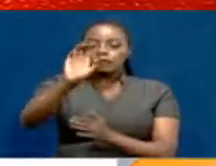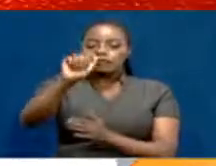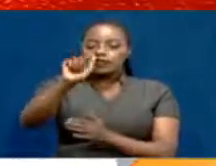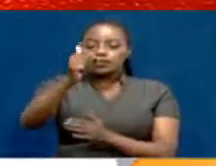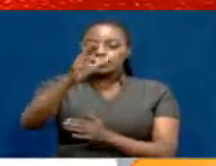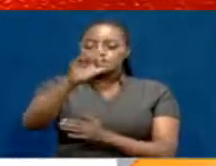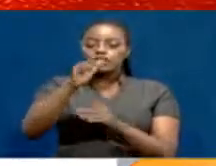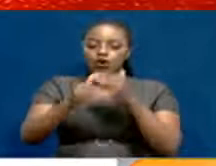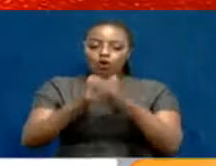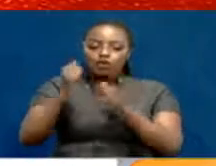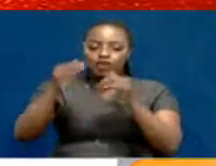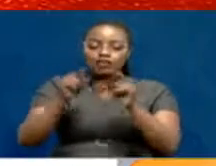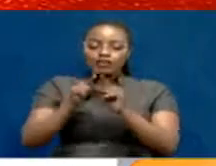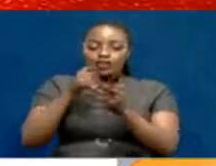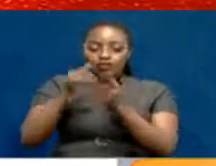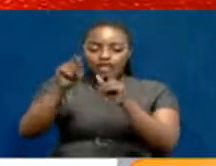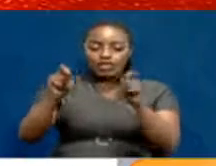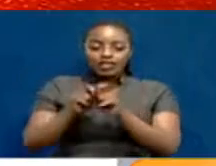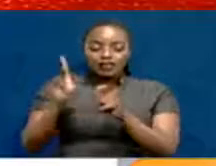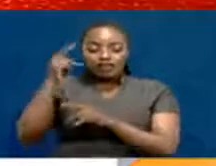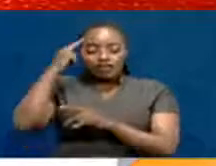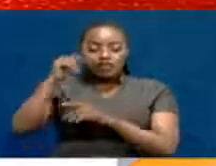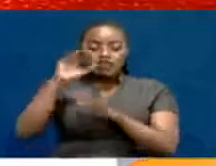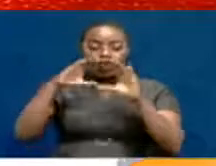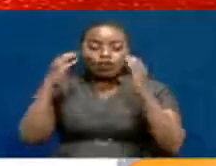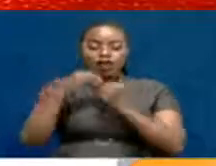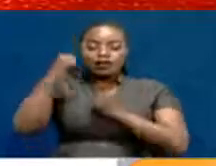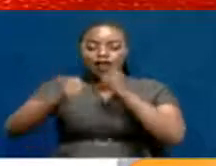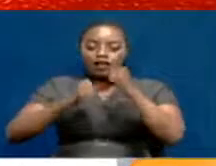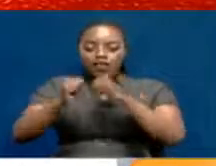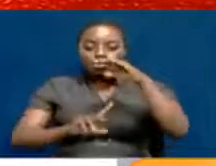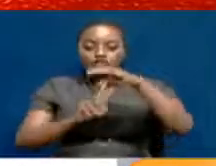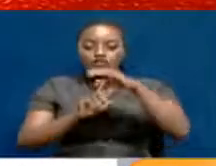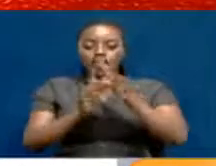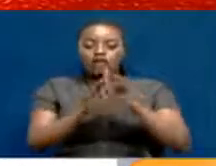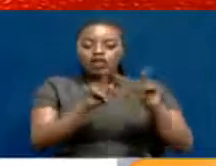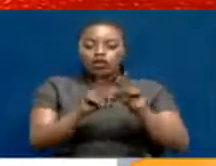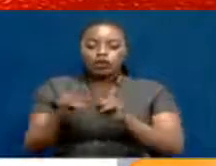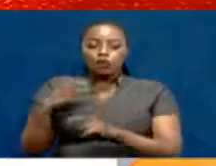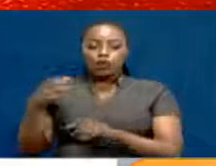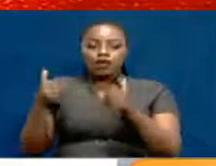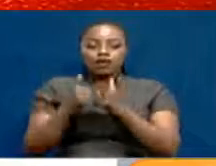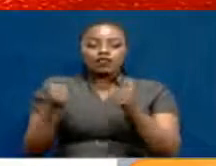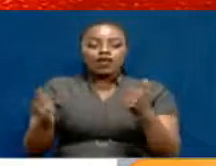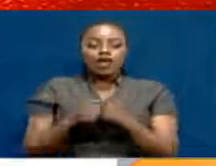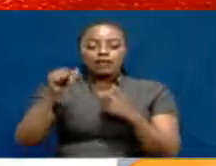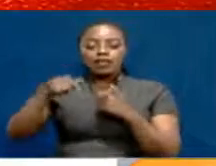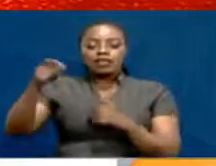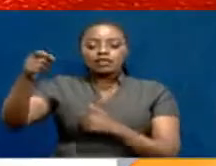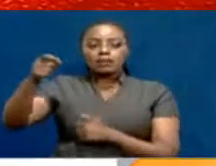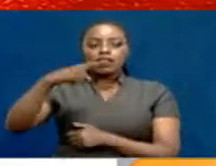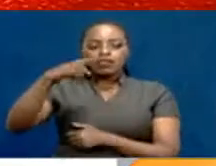Now, the athletes are part of Team Kenya for the World Athletics Championships and the Commonwealth Games to be held later this month.